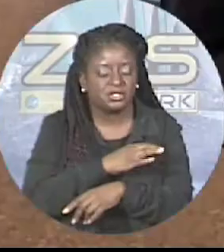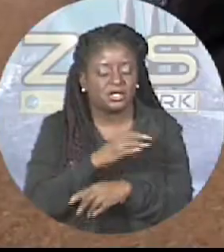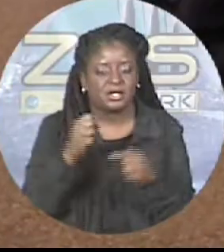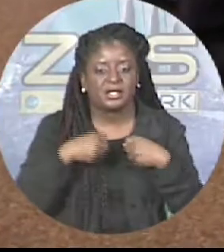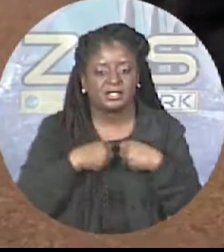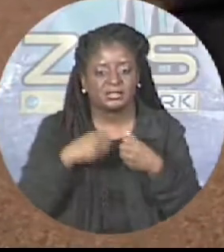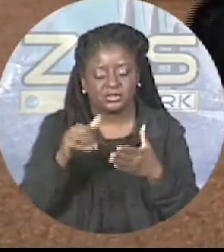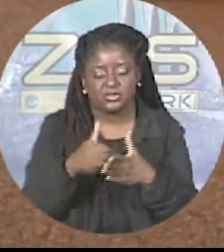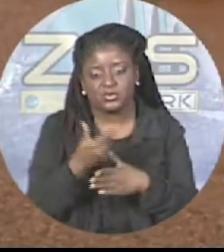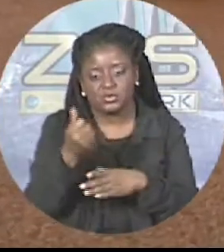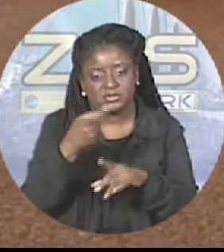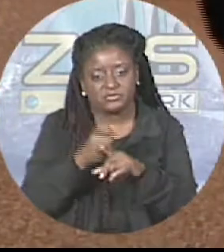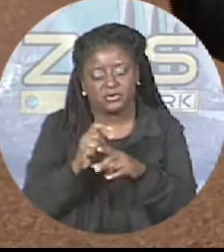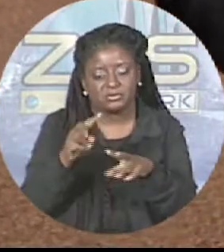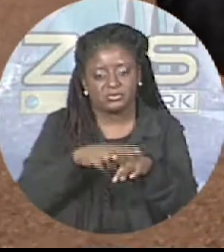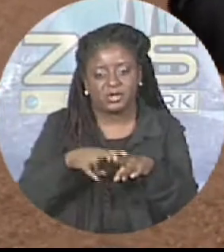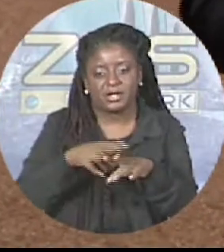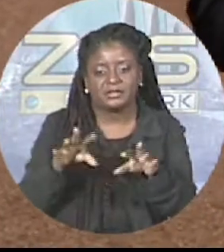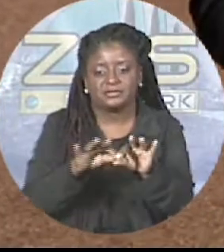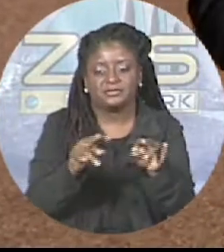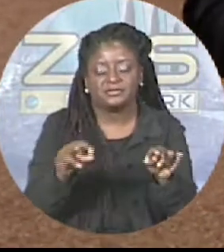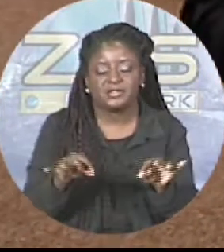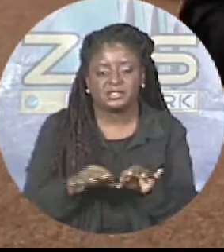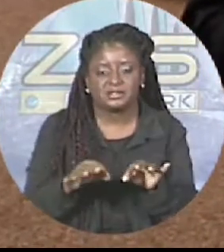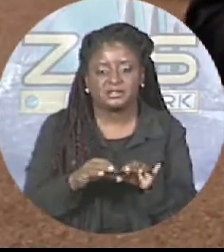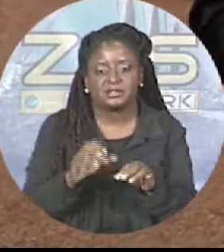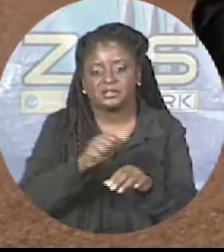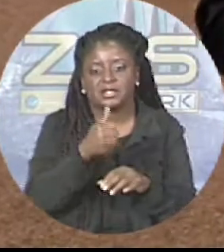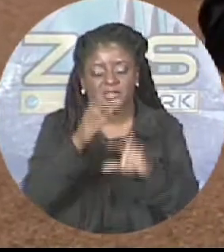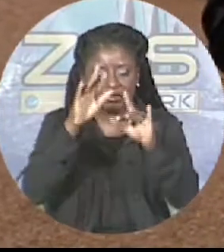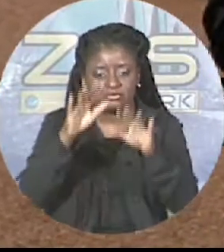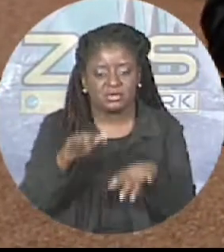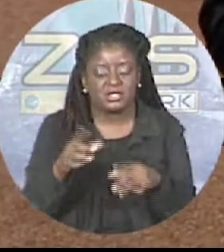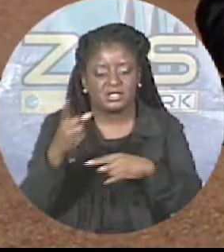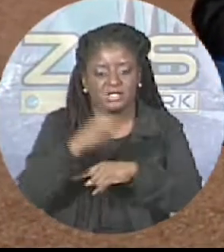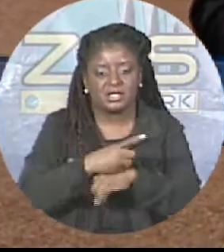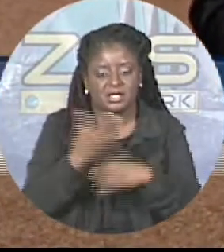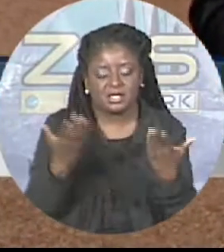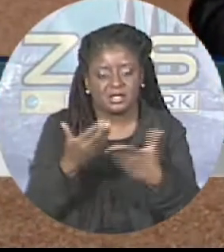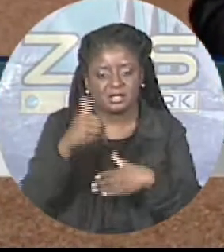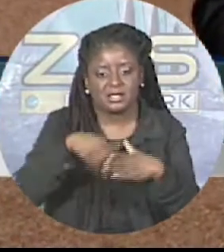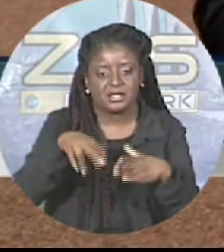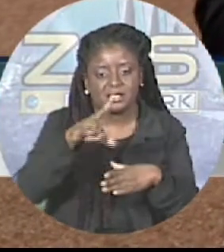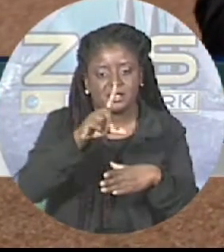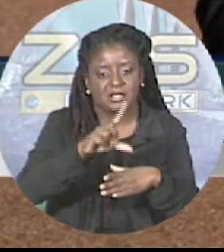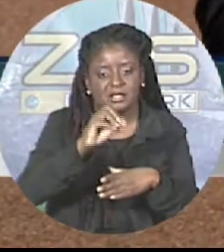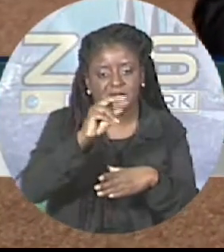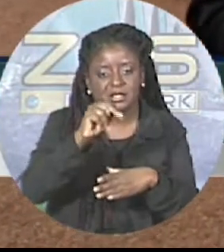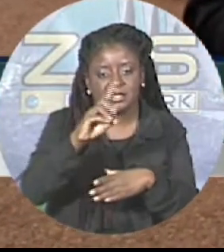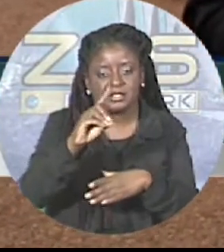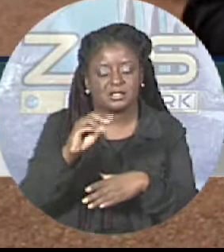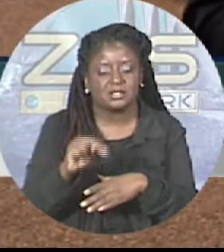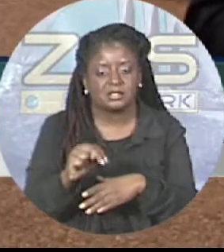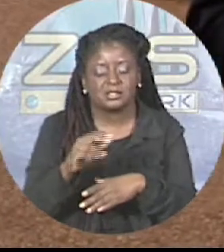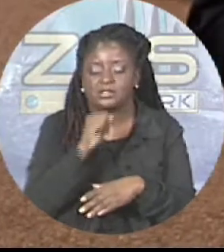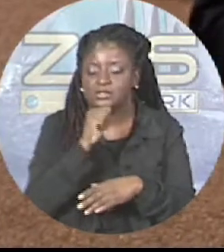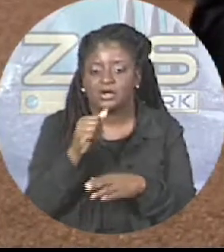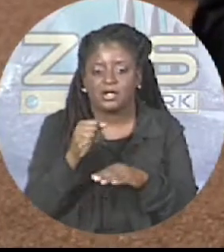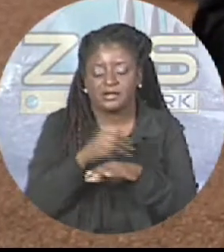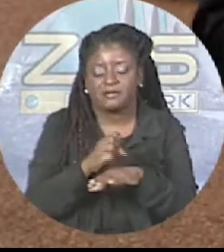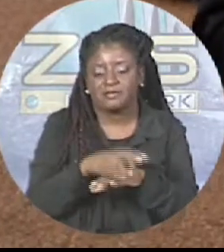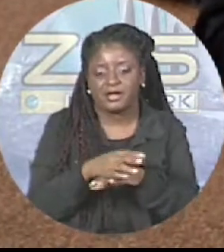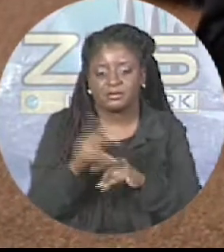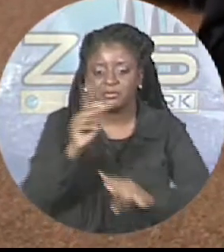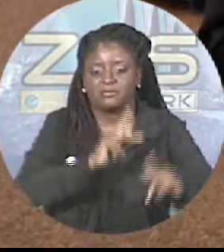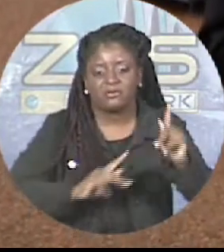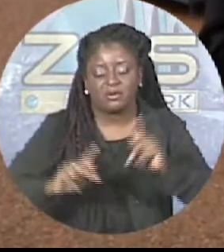Championships. Another rainy cold day here in London, but that did not affect the performance of national record holder in the 400